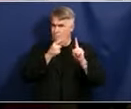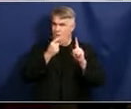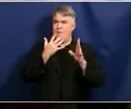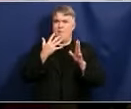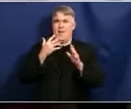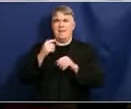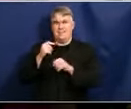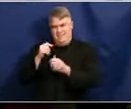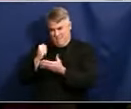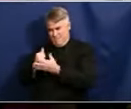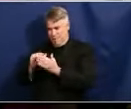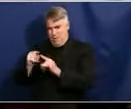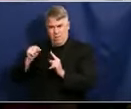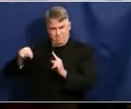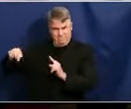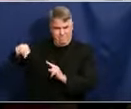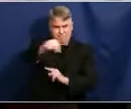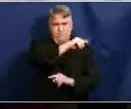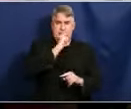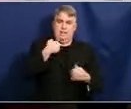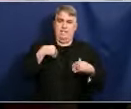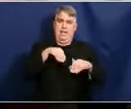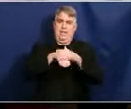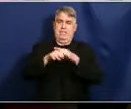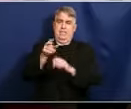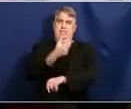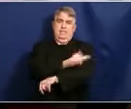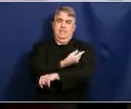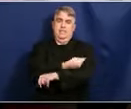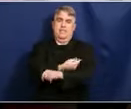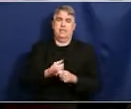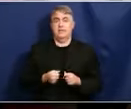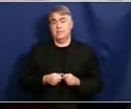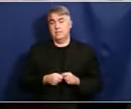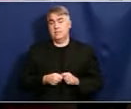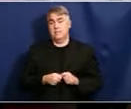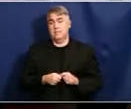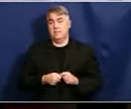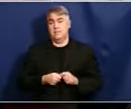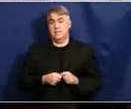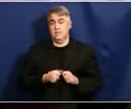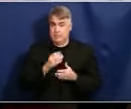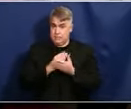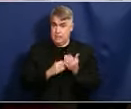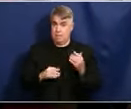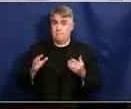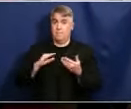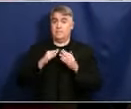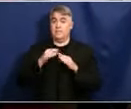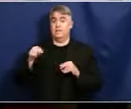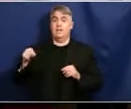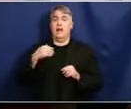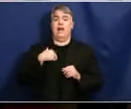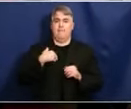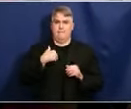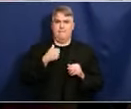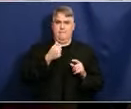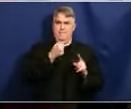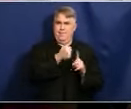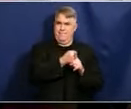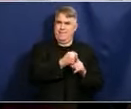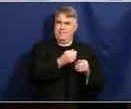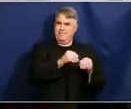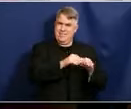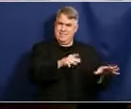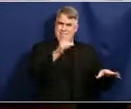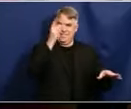members could go. And so we know that there are areas in the county that have been disproportionately impacted. We have been, continuing to